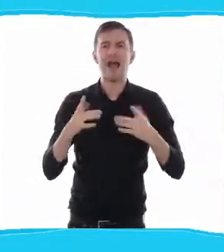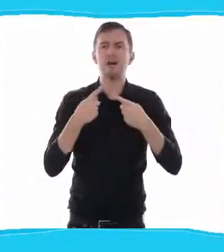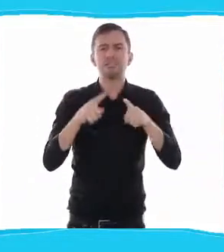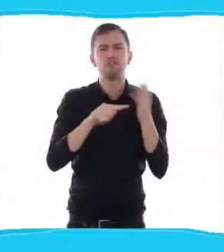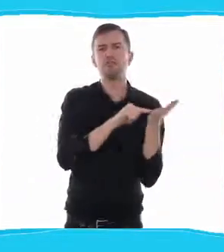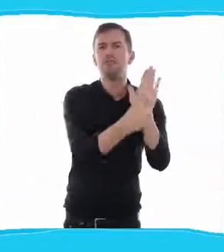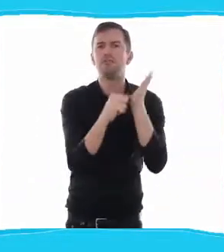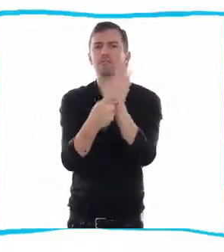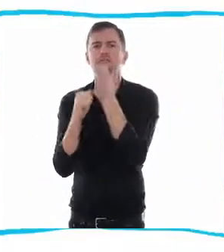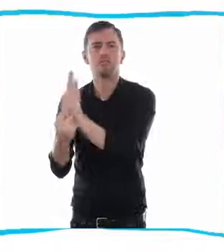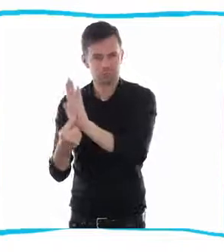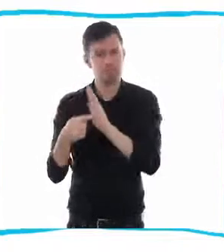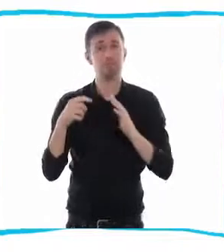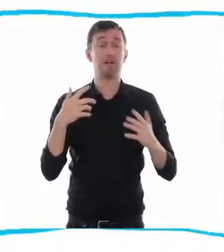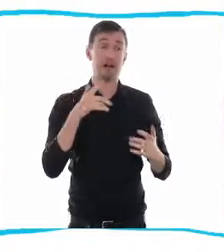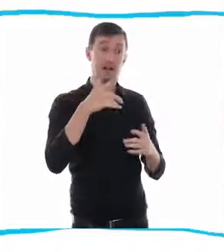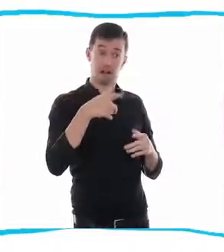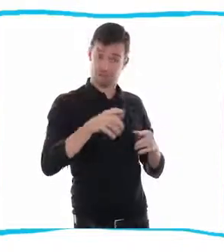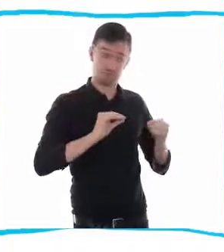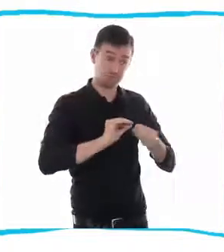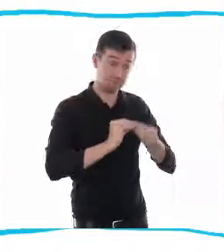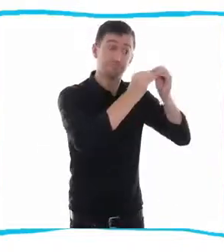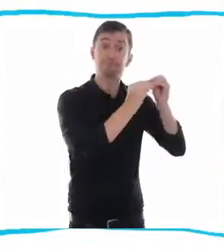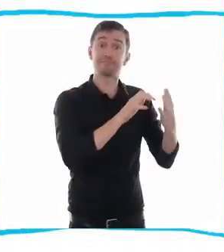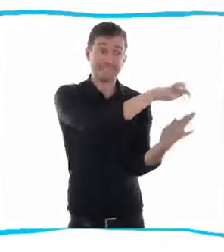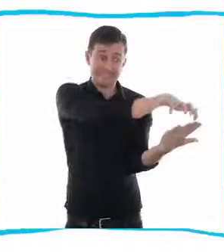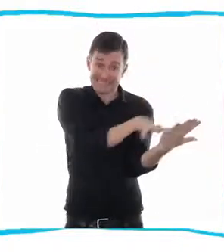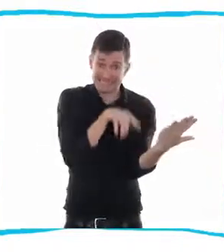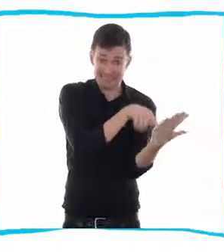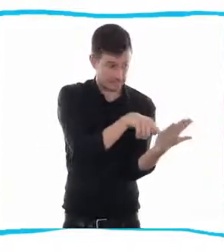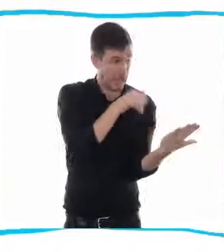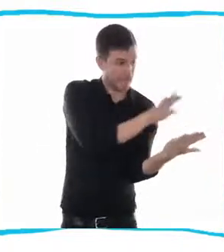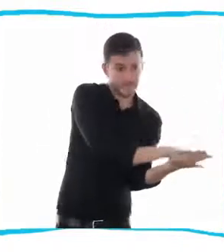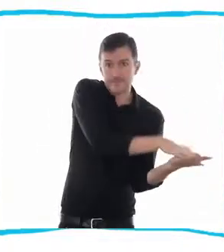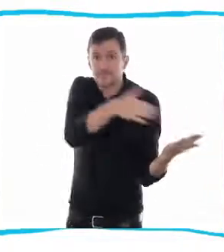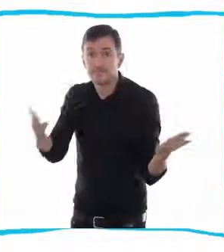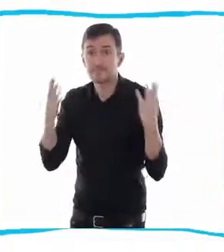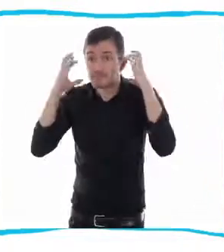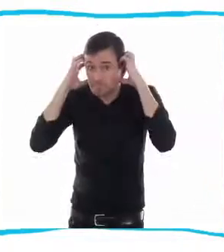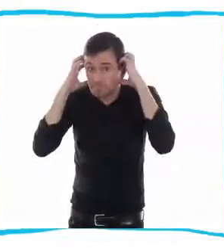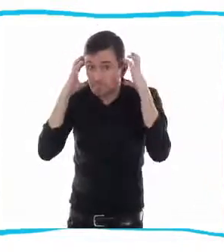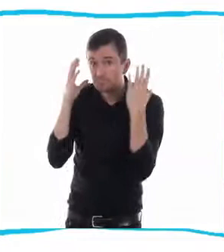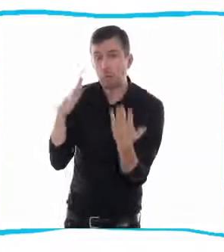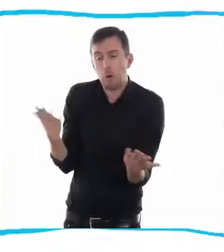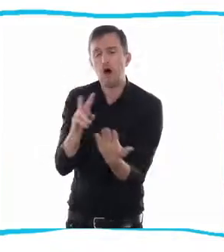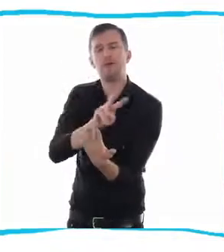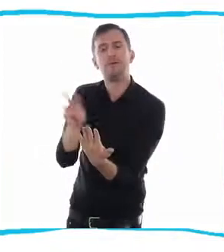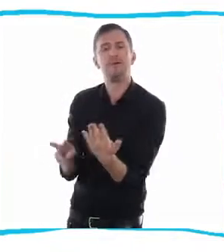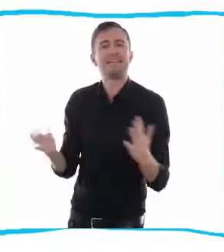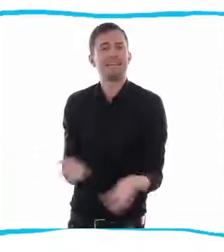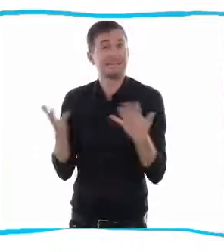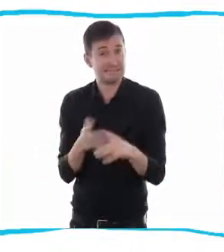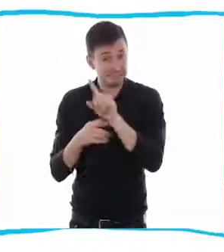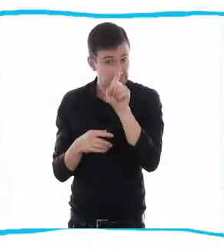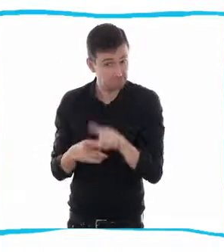variety of formats helps broaden your audience. If your product is text-based, can you create an audio or easy-read version?